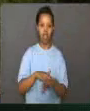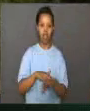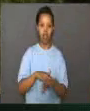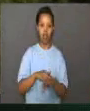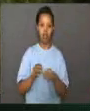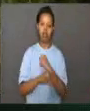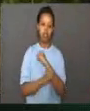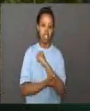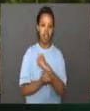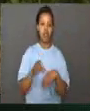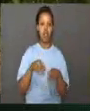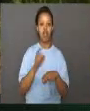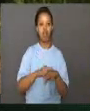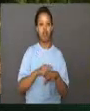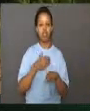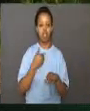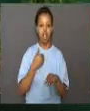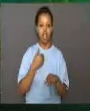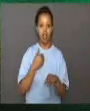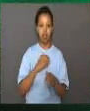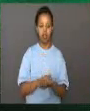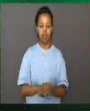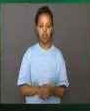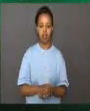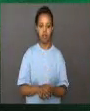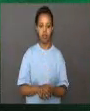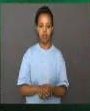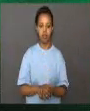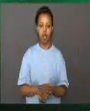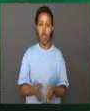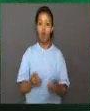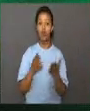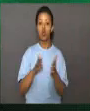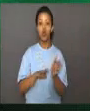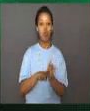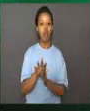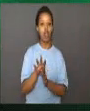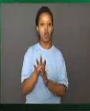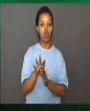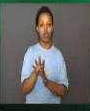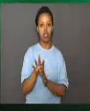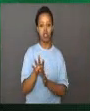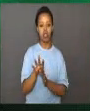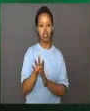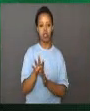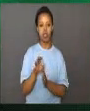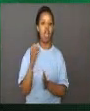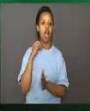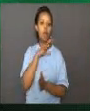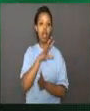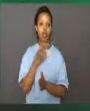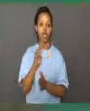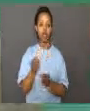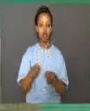maintain stability and to thrive. Many bacteria are